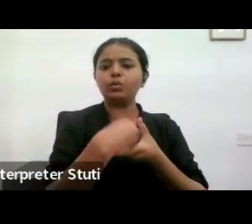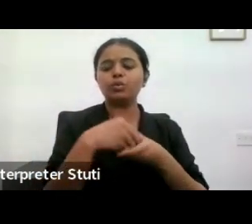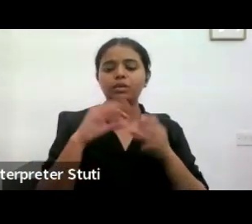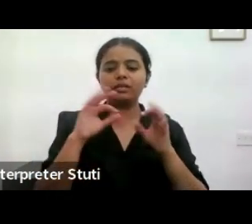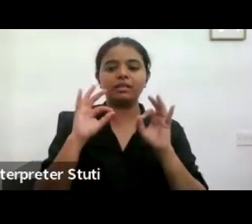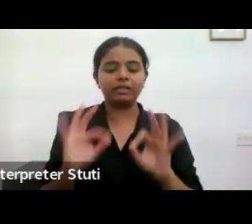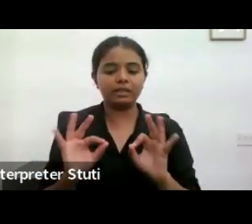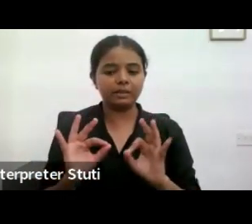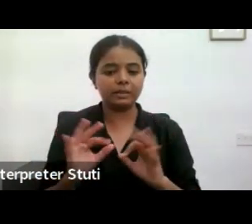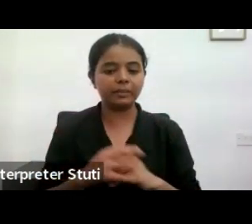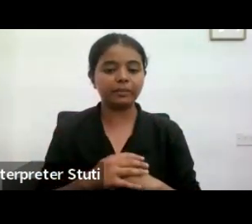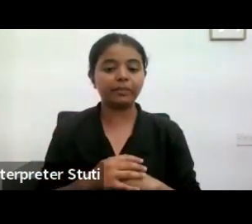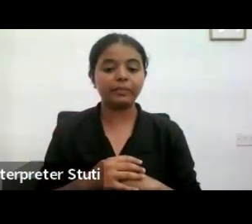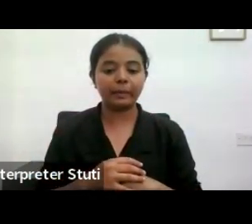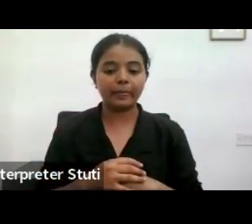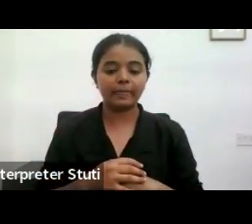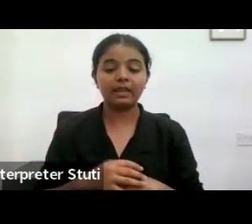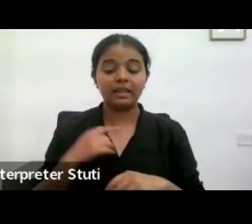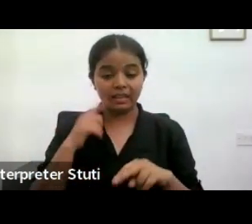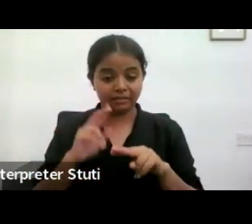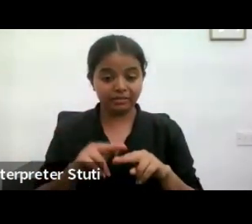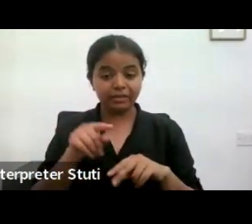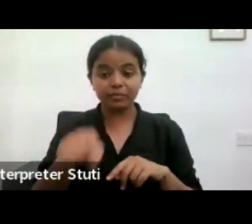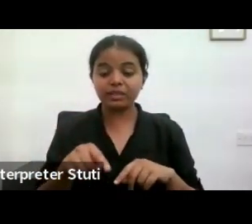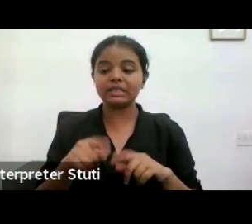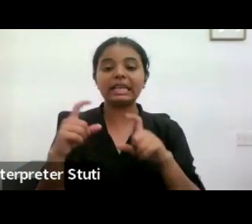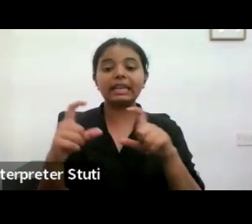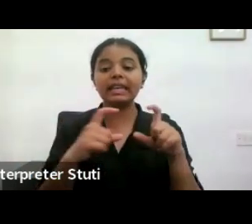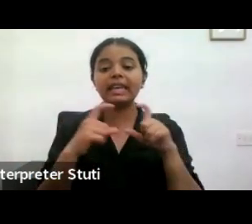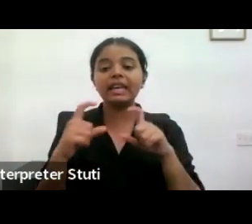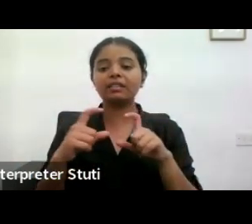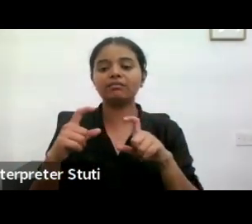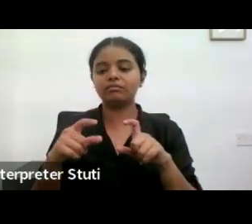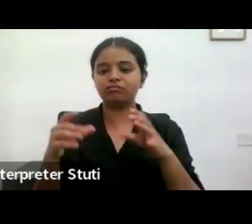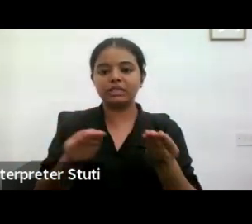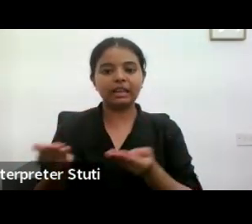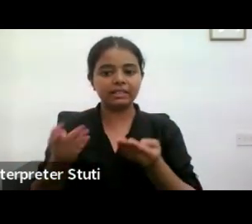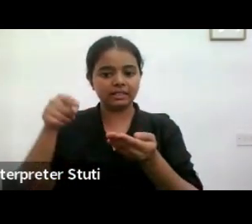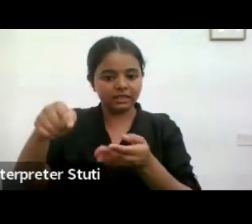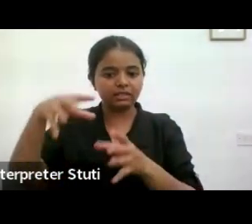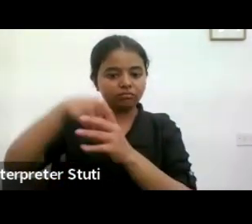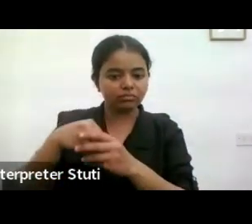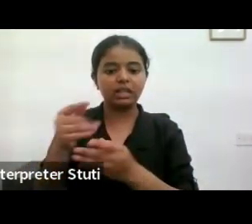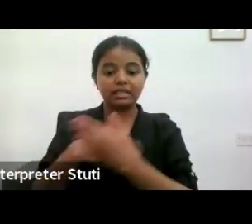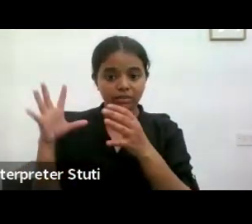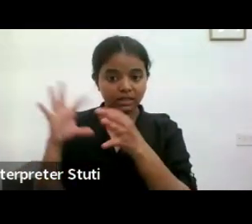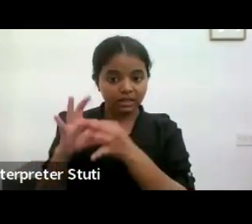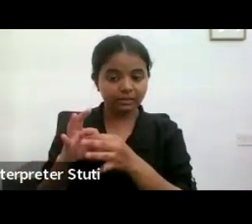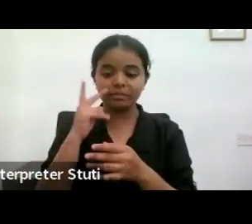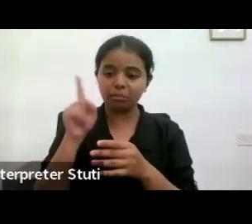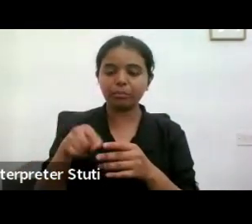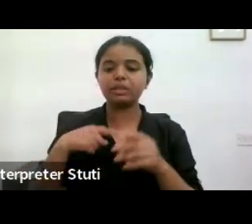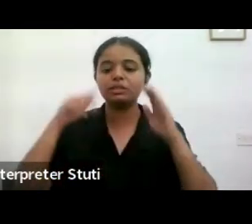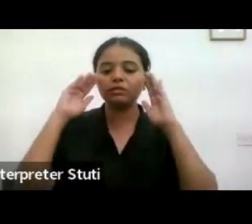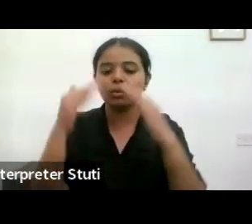consider care reform as a disability inclusive process, we have to look at the legislation and policies